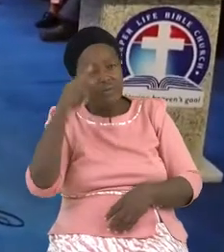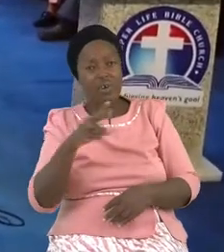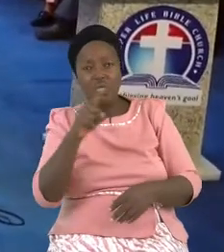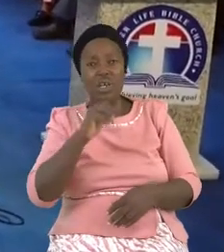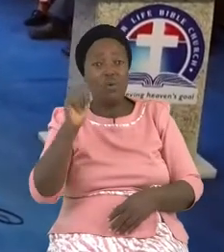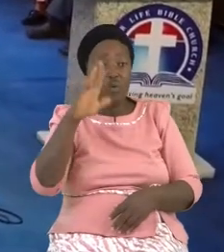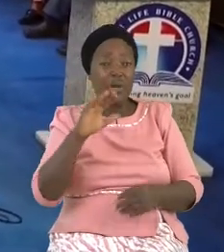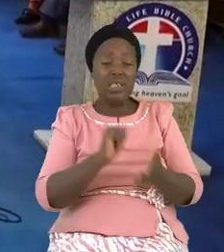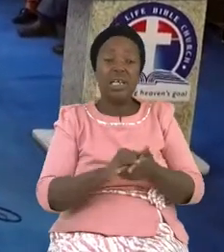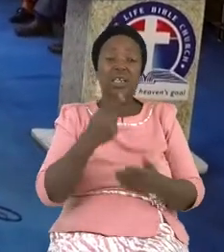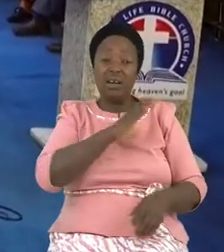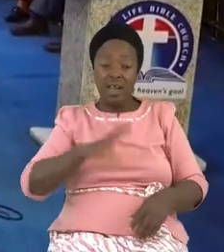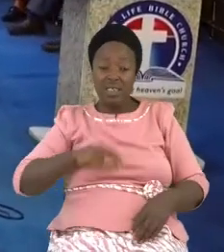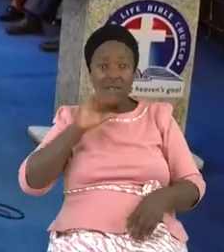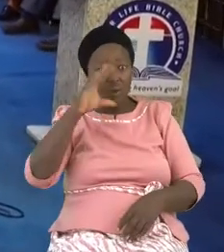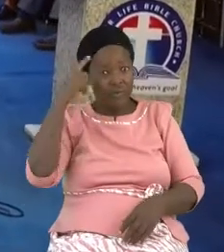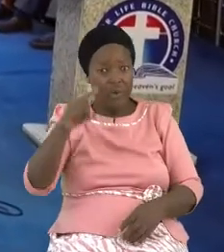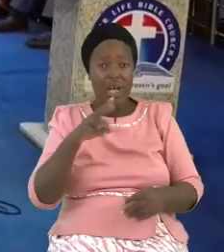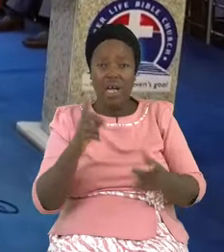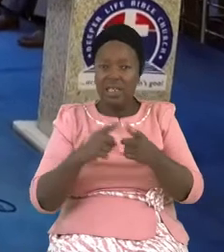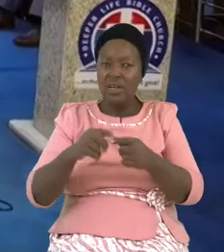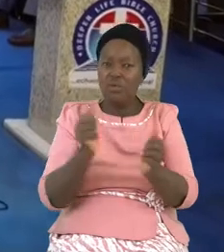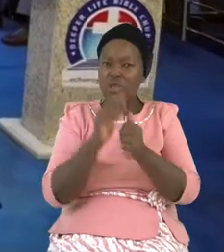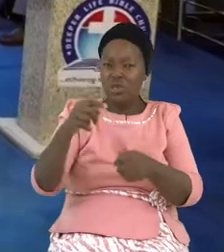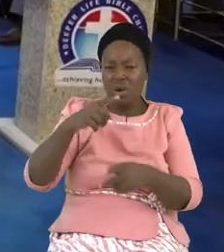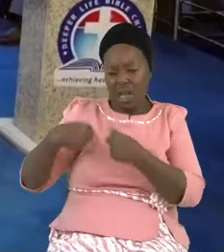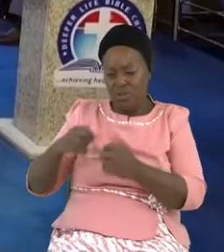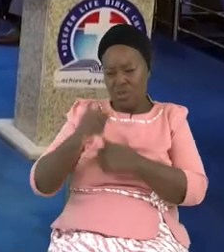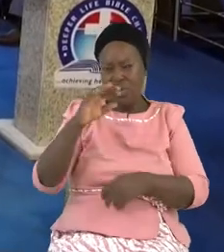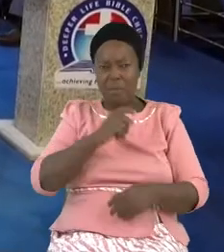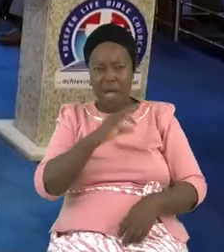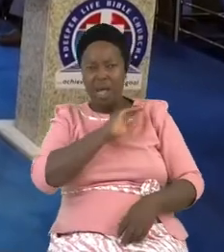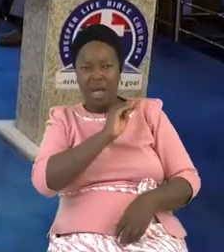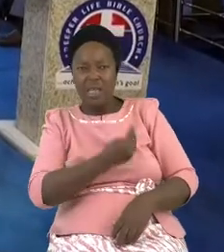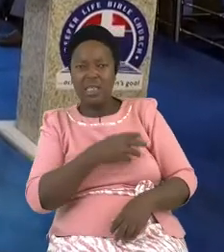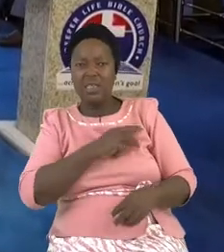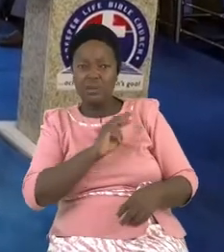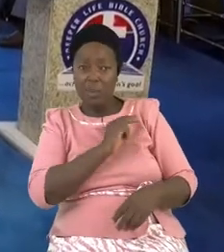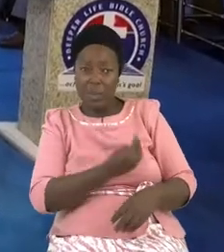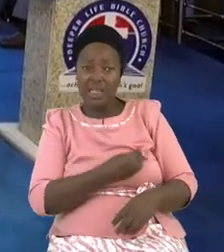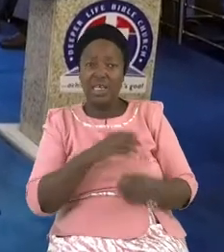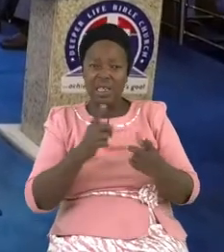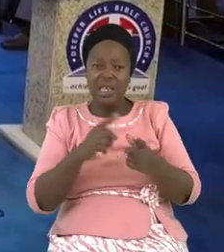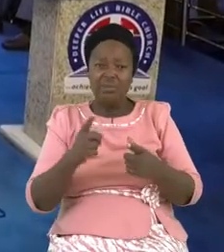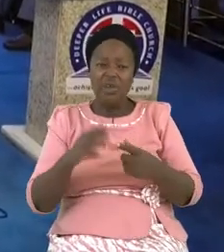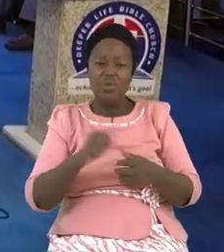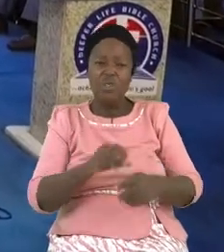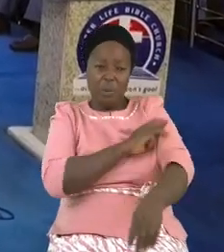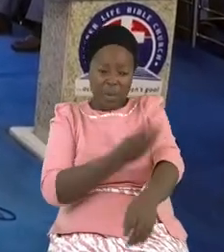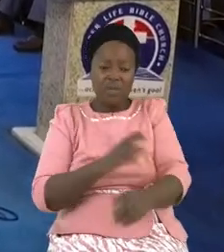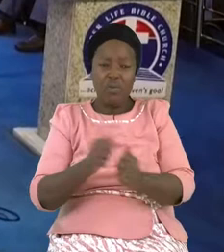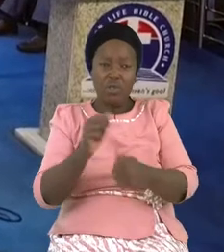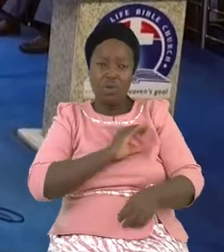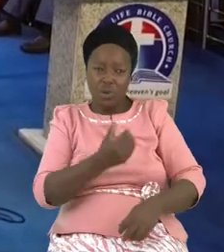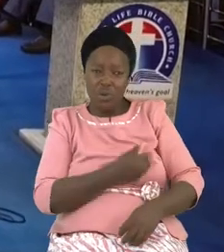Christ is looking for, and with your heart, with your mind, with your soul, with a real decision and diligence in your heart, you raise up